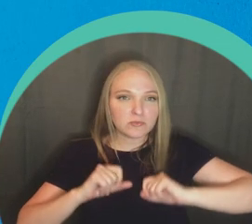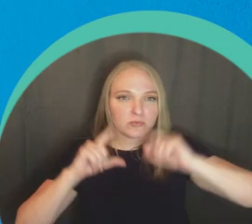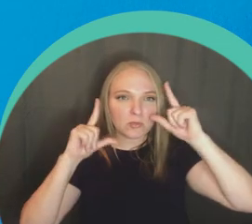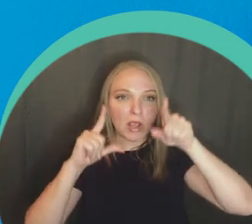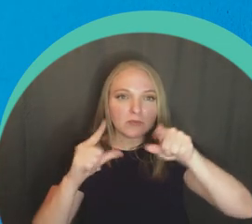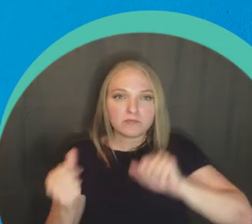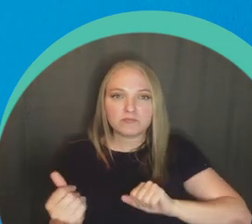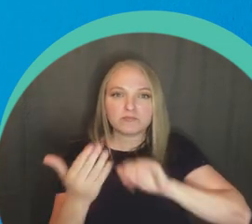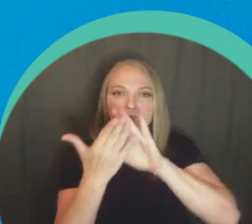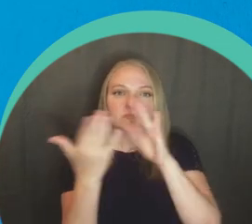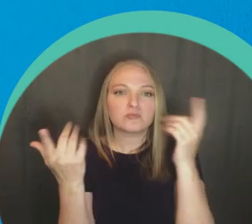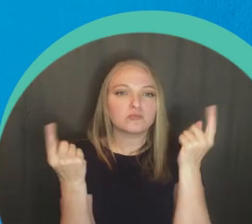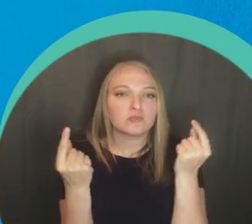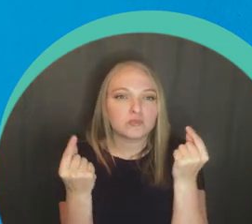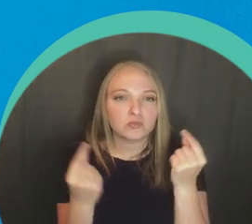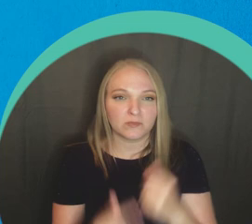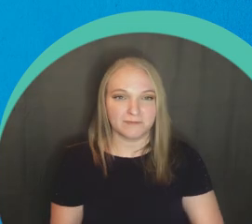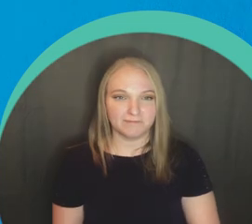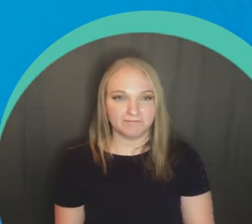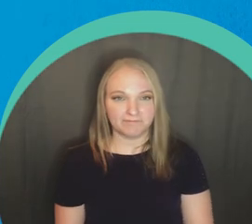Let me tell you a secret.